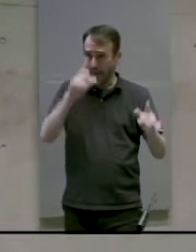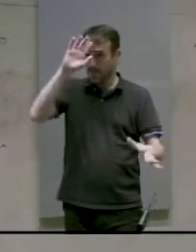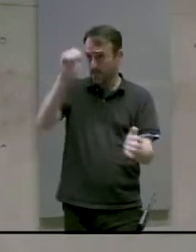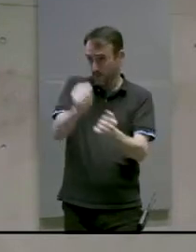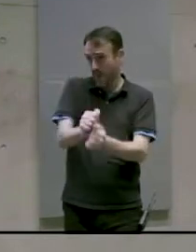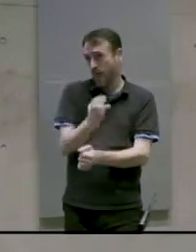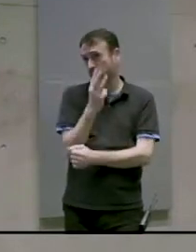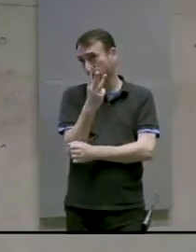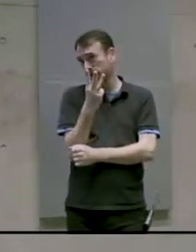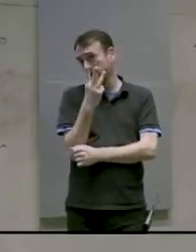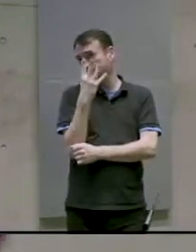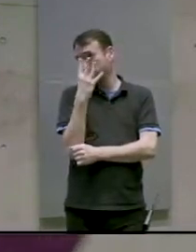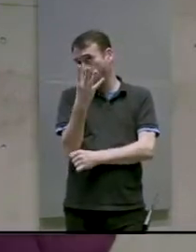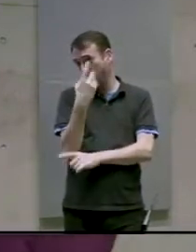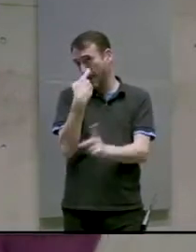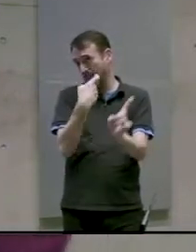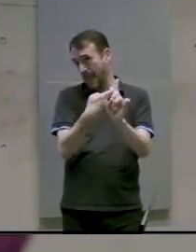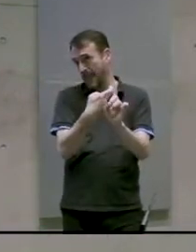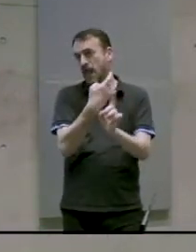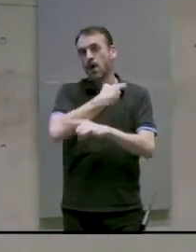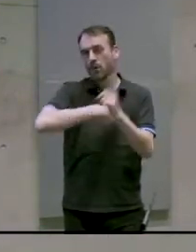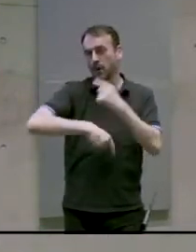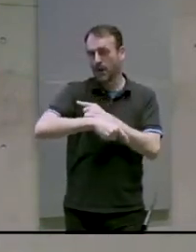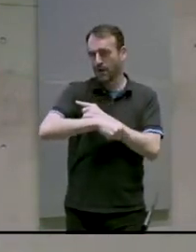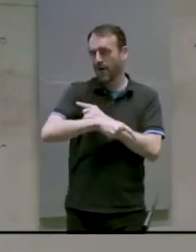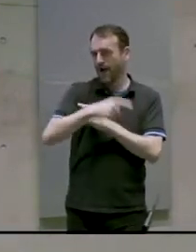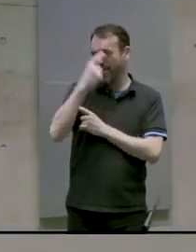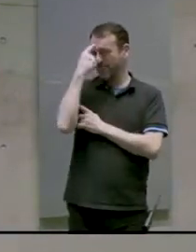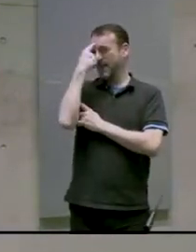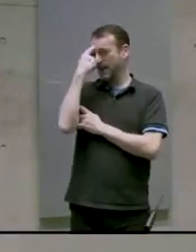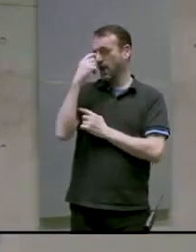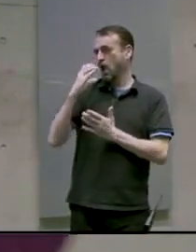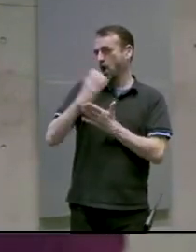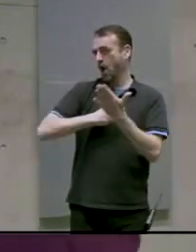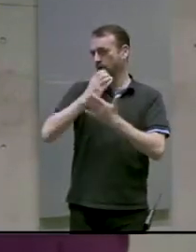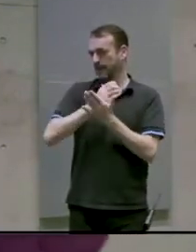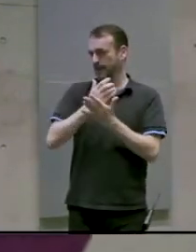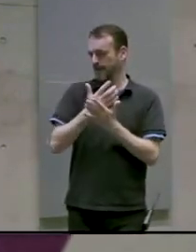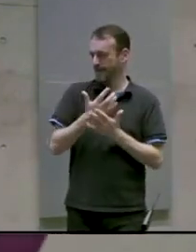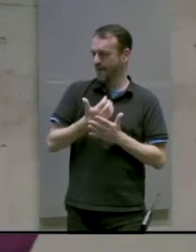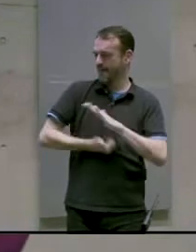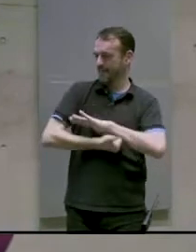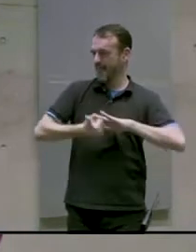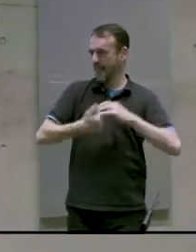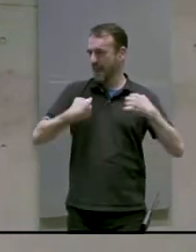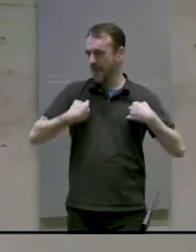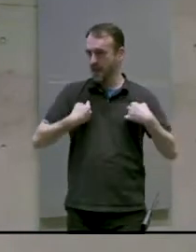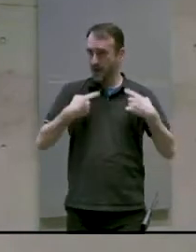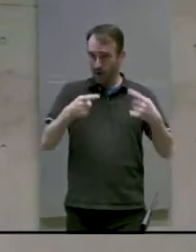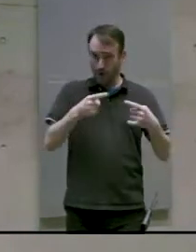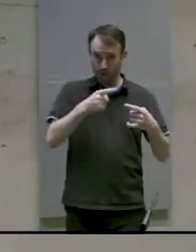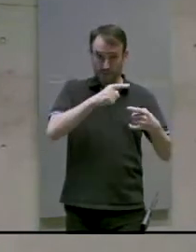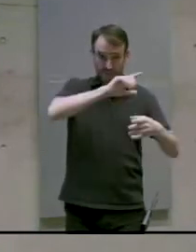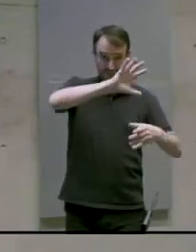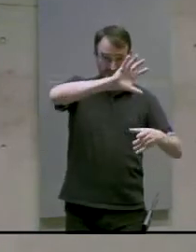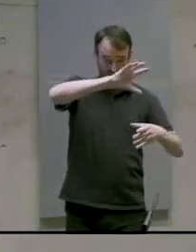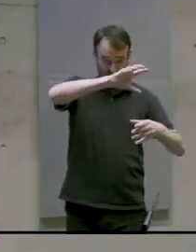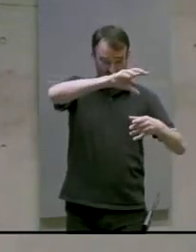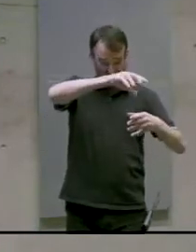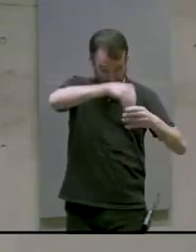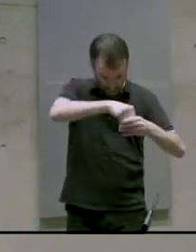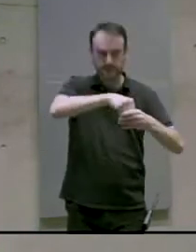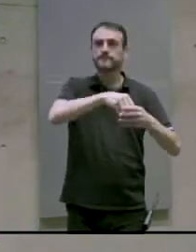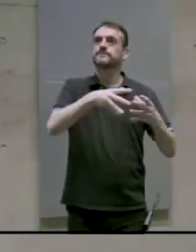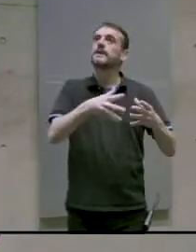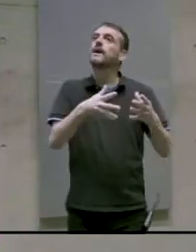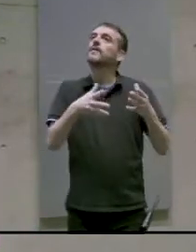so I'd like to think that we were sort of masters of code at that time, because it was all about how you squeeze all these things in. We tried to make